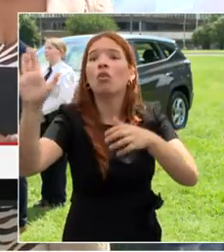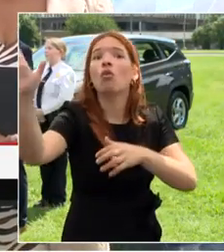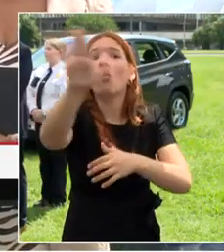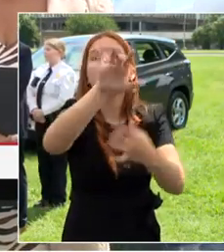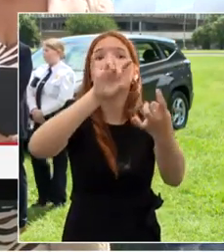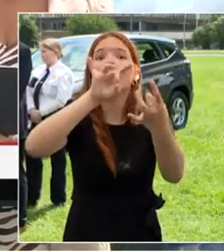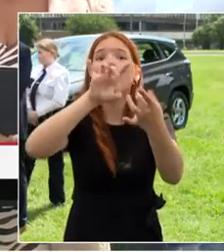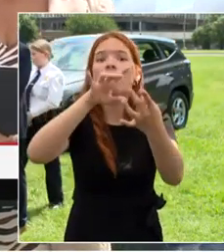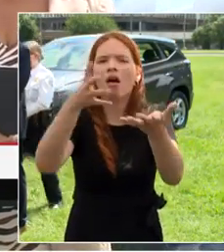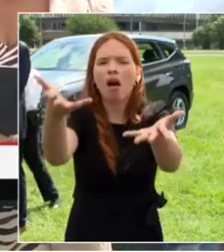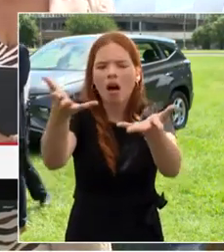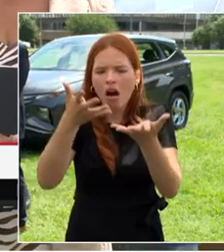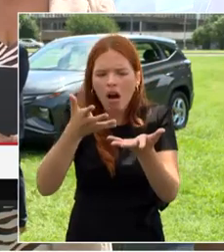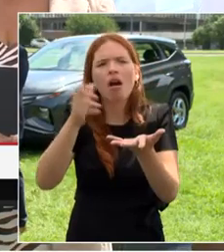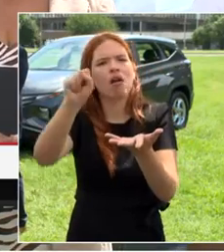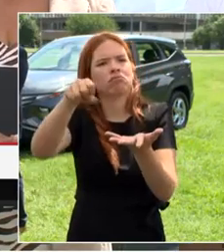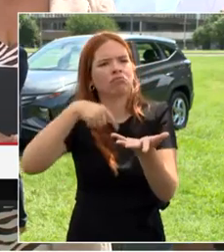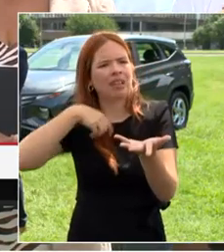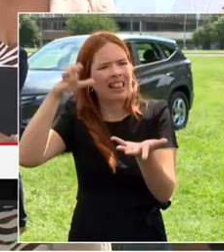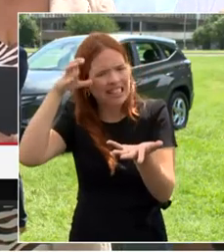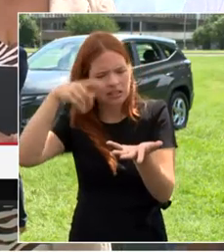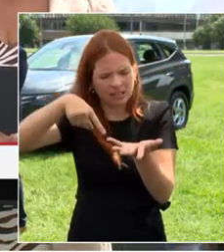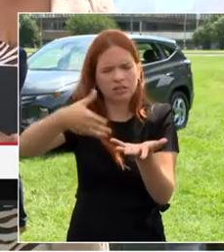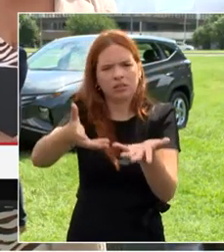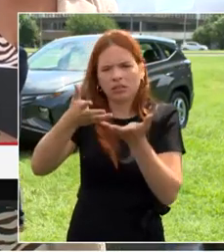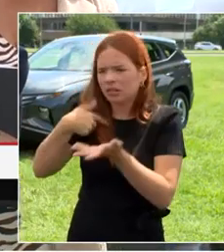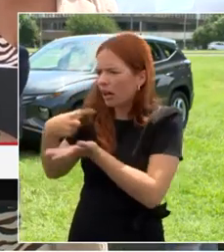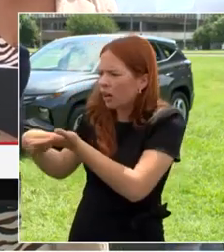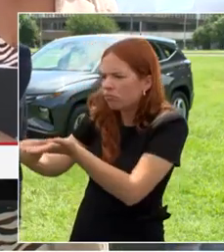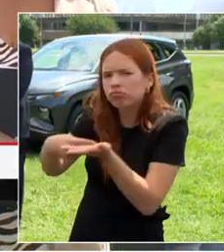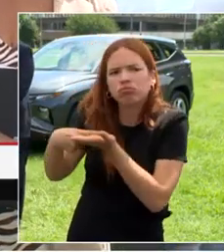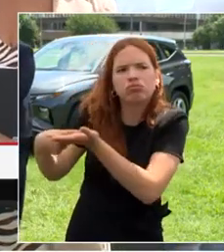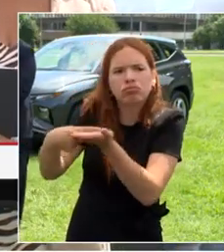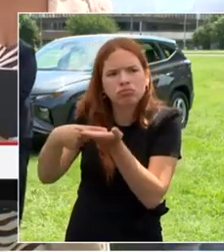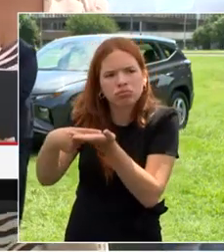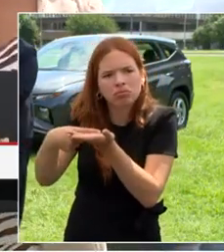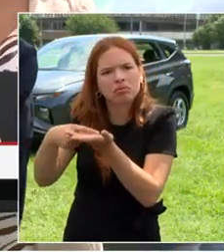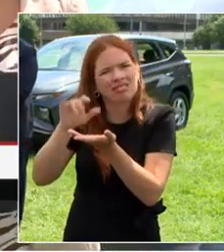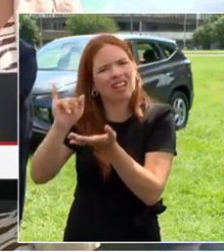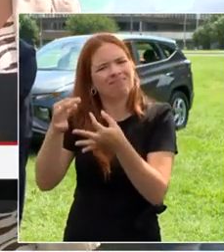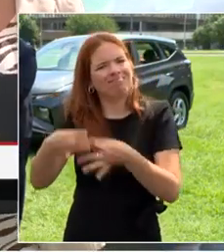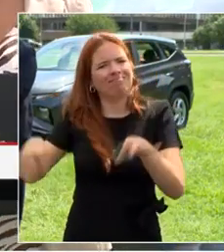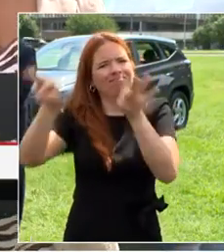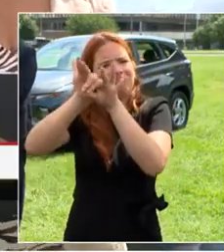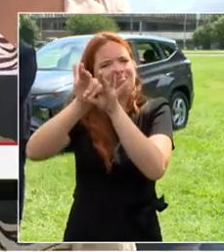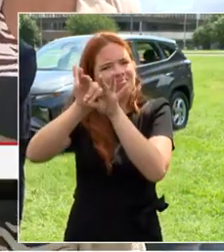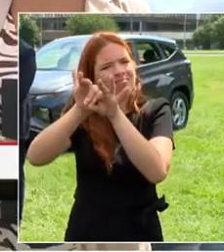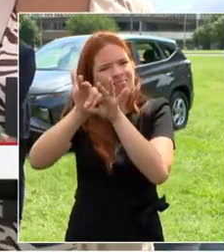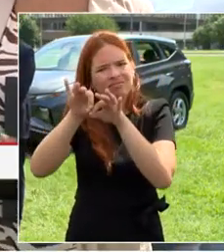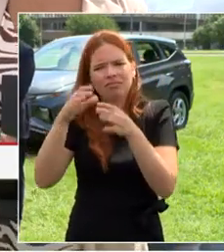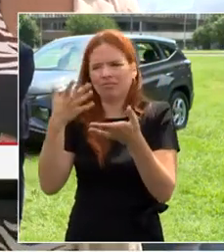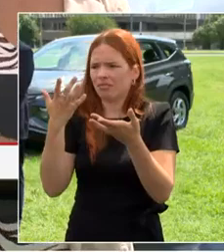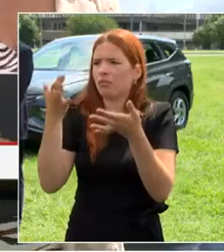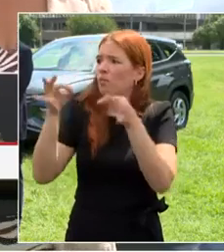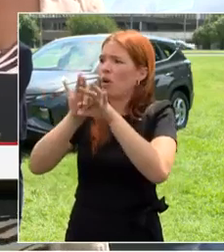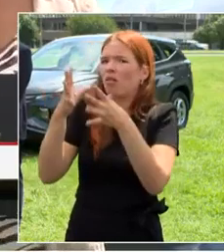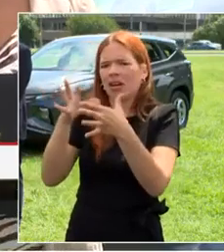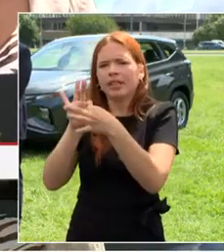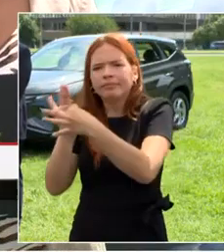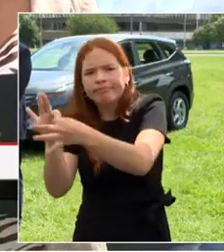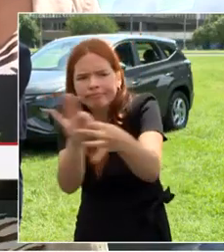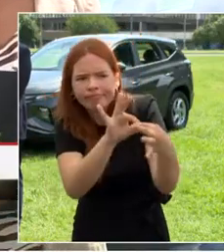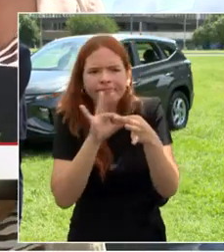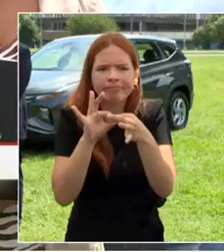focused on as the chief. MPD isn't about a single person. It's a team effort, and the men and women of